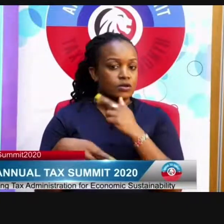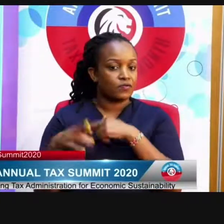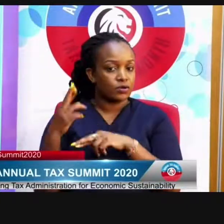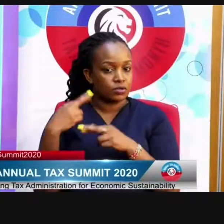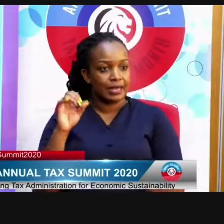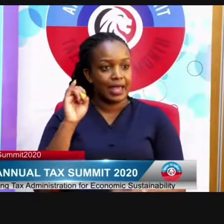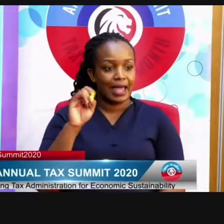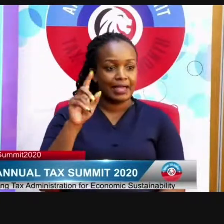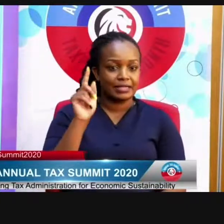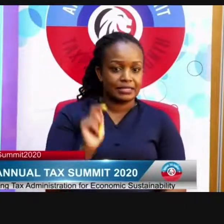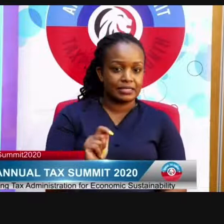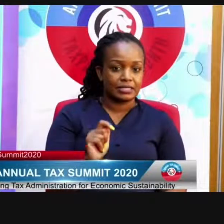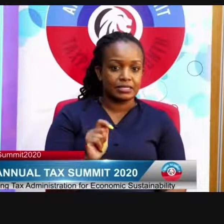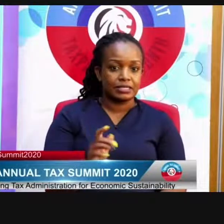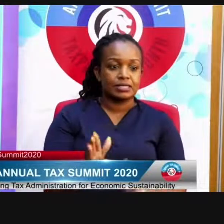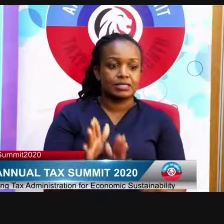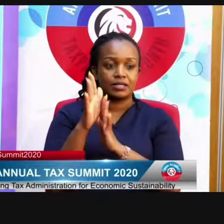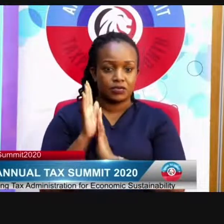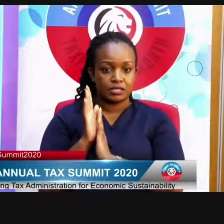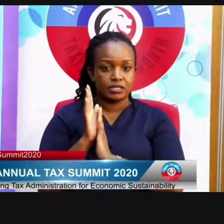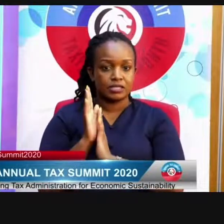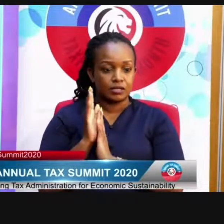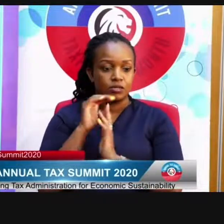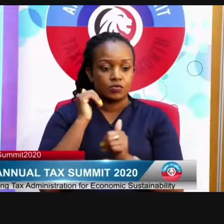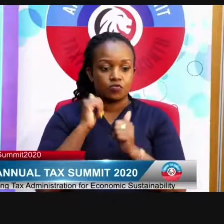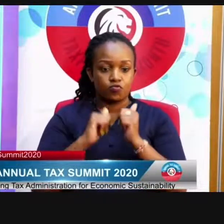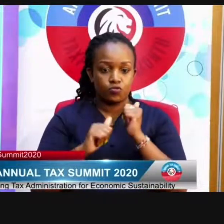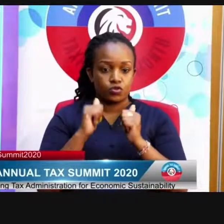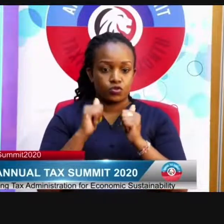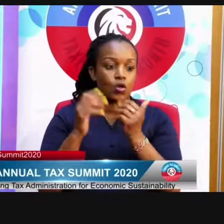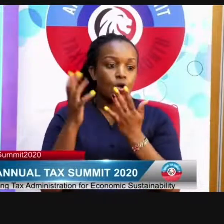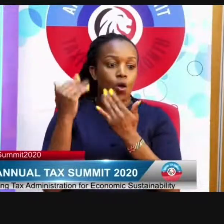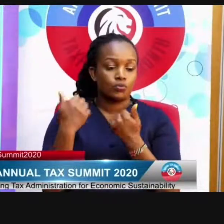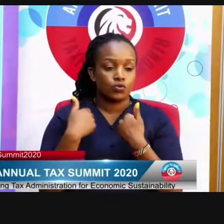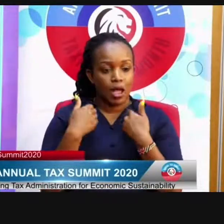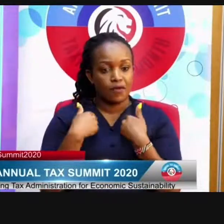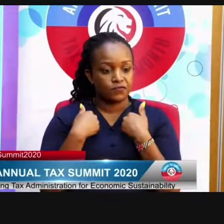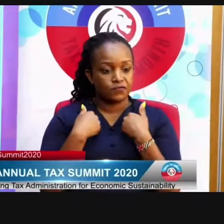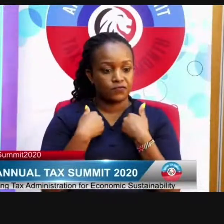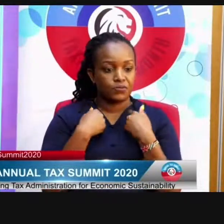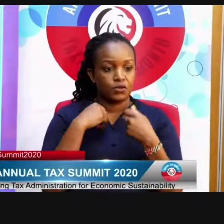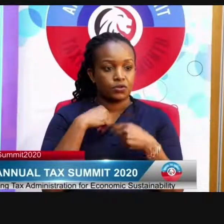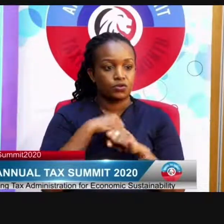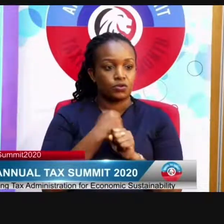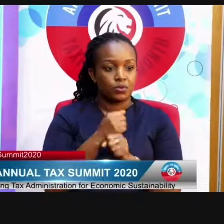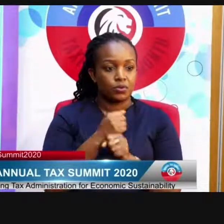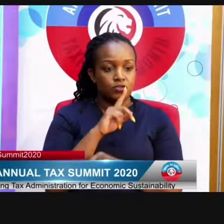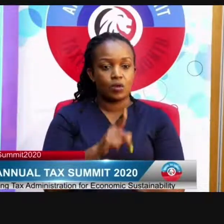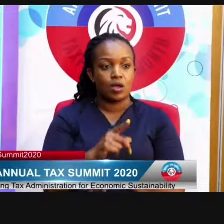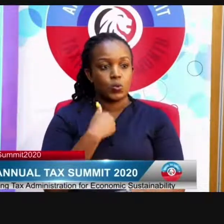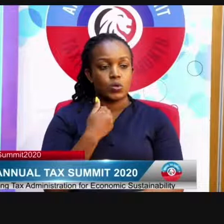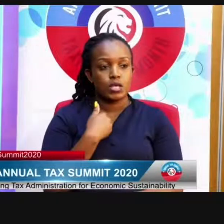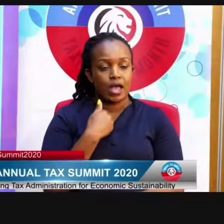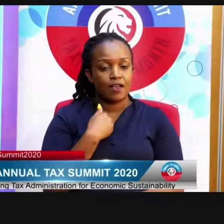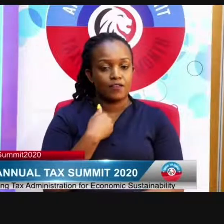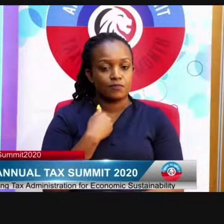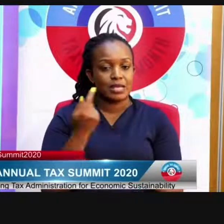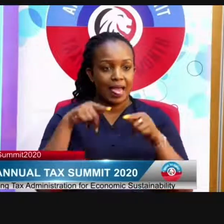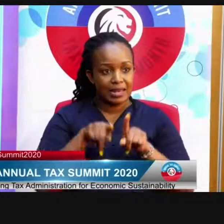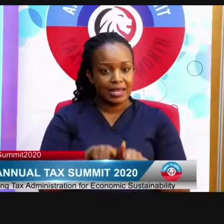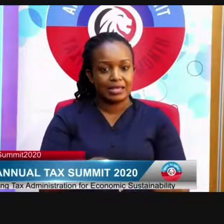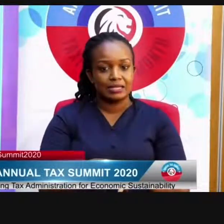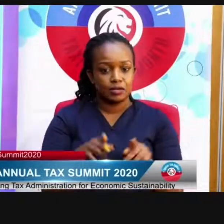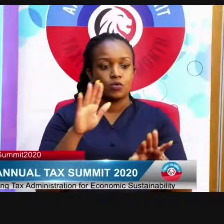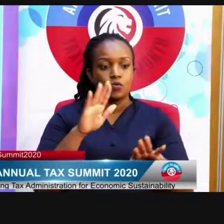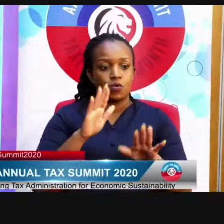for instance, that we're looking to bring on board to make sure that we are aligned on the IT risk